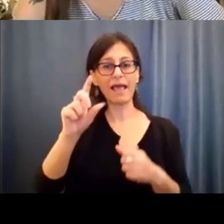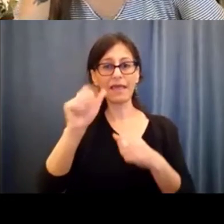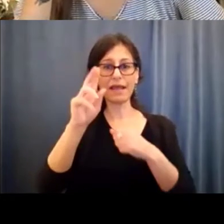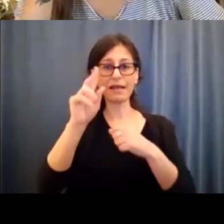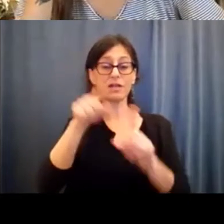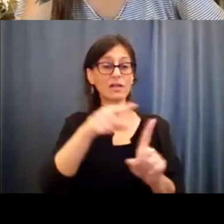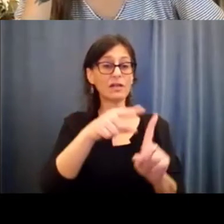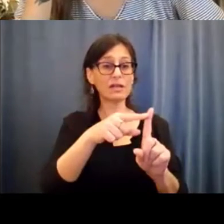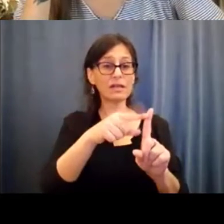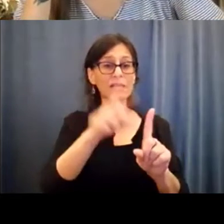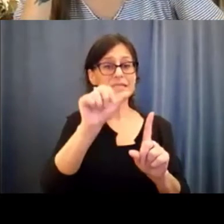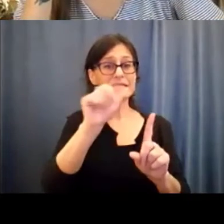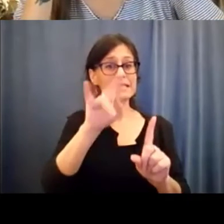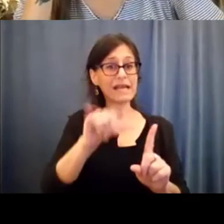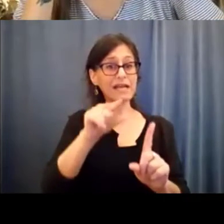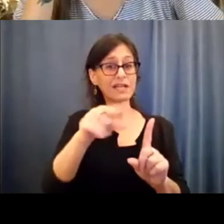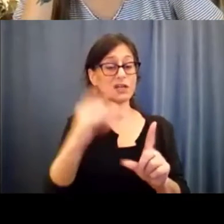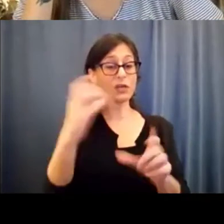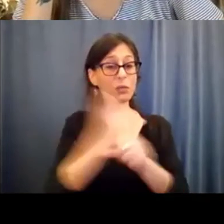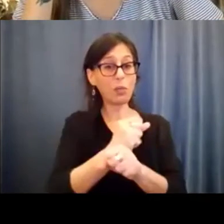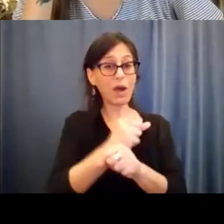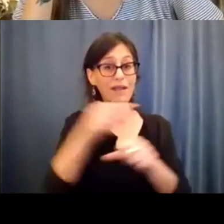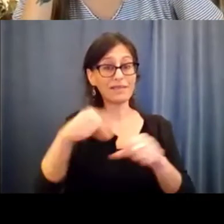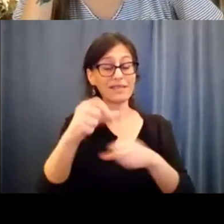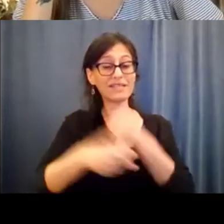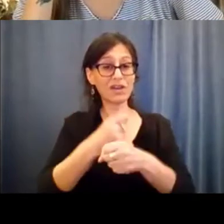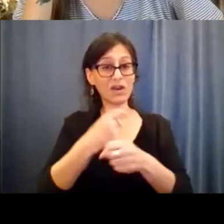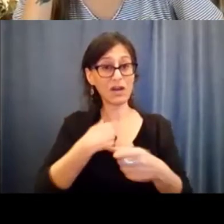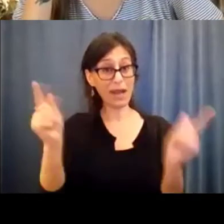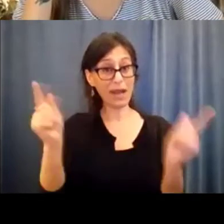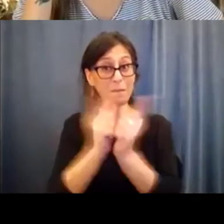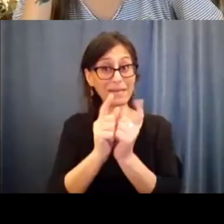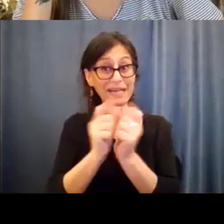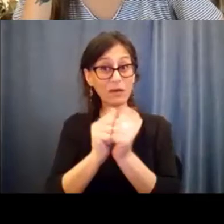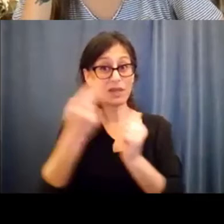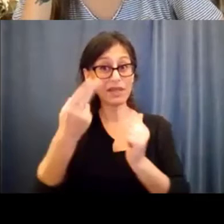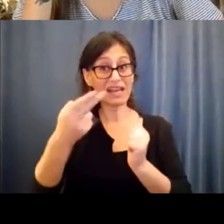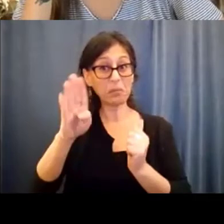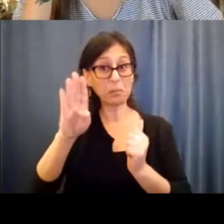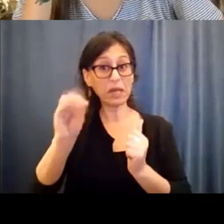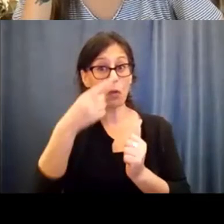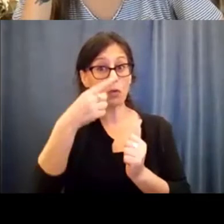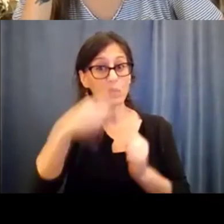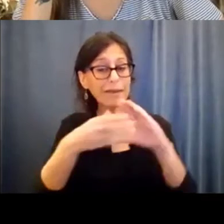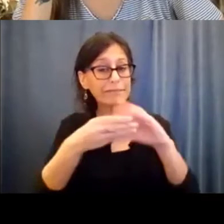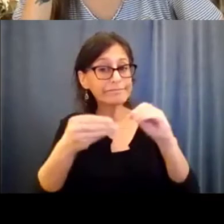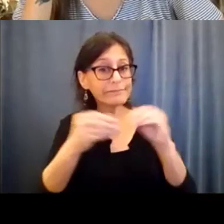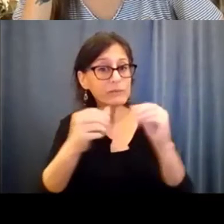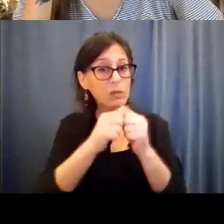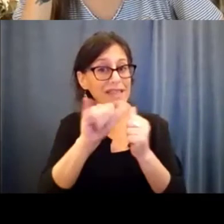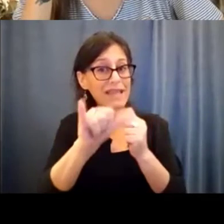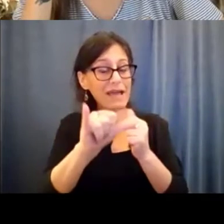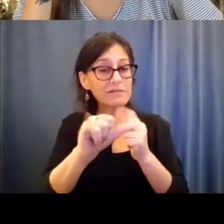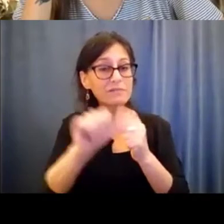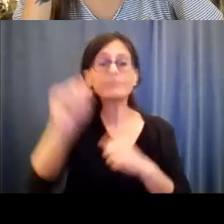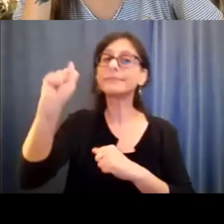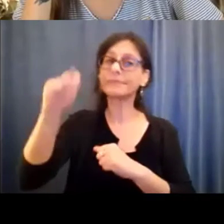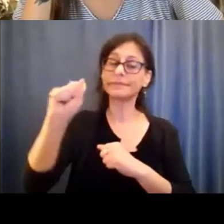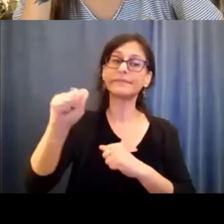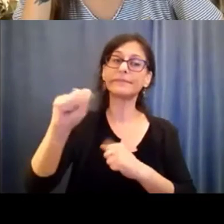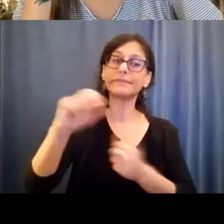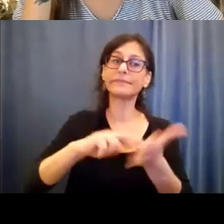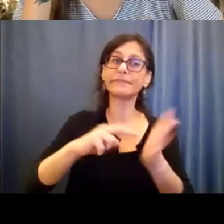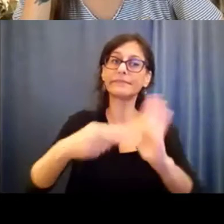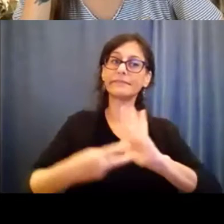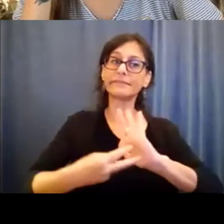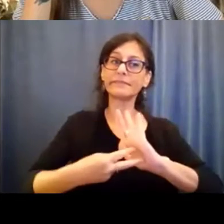won the best editor, and have all these people, and you had a meeting with HBO. Can you talk about that and it all?